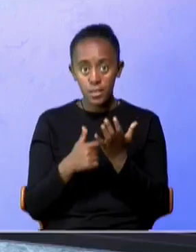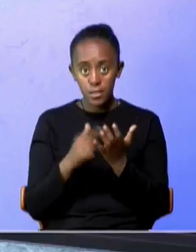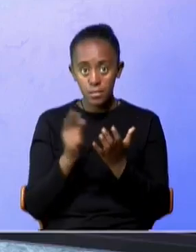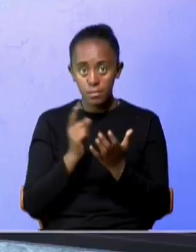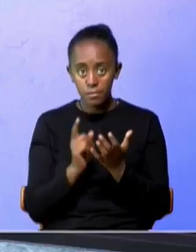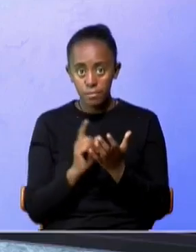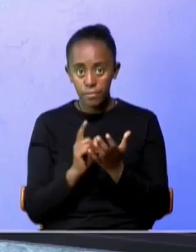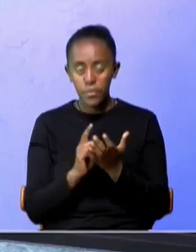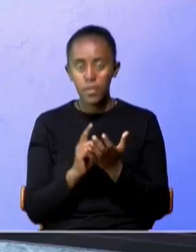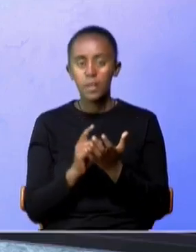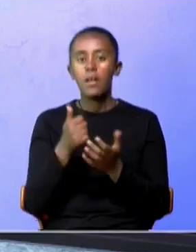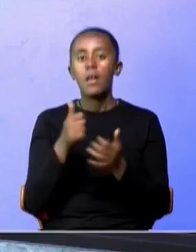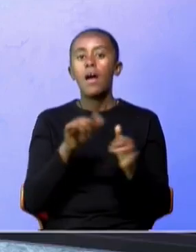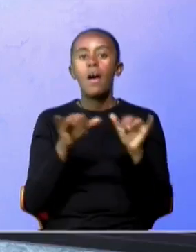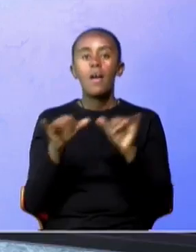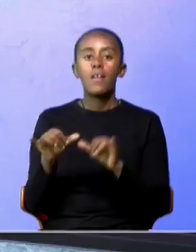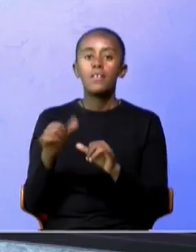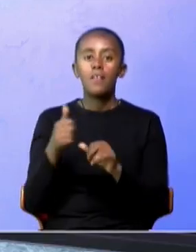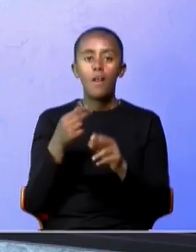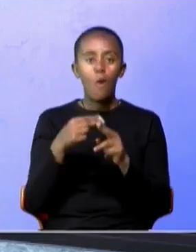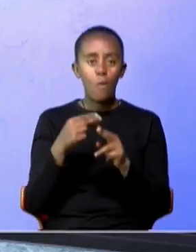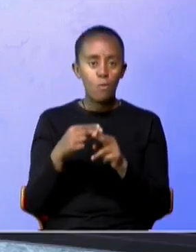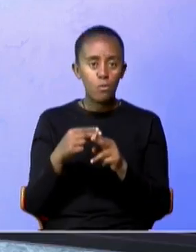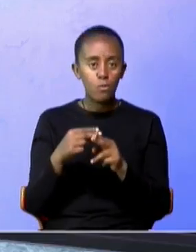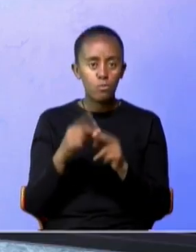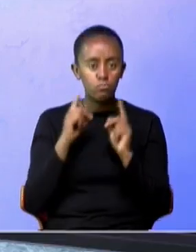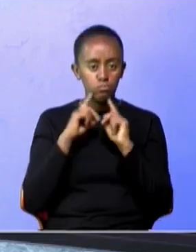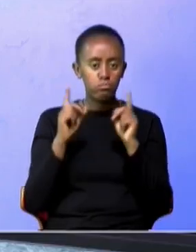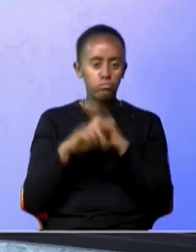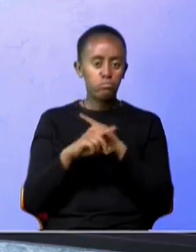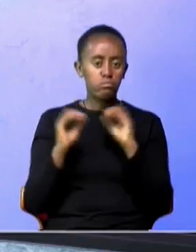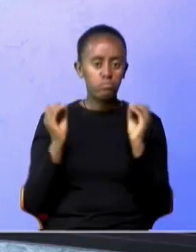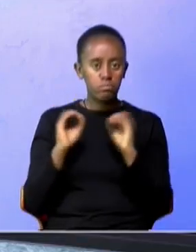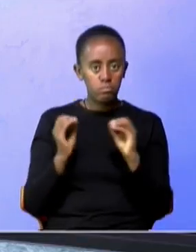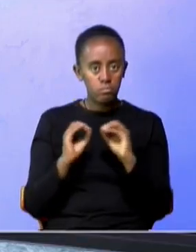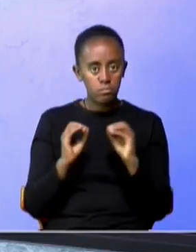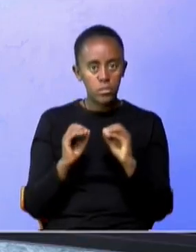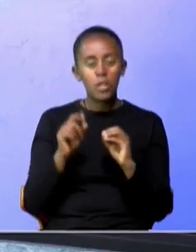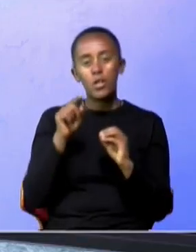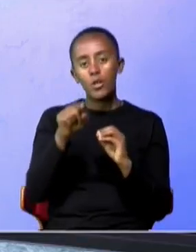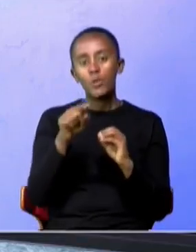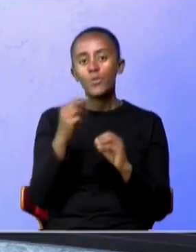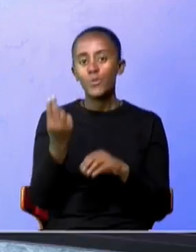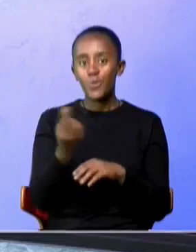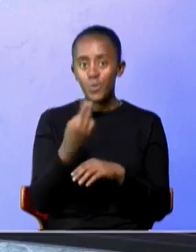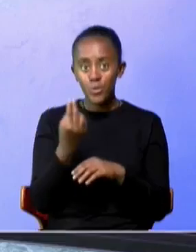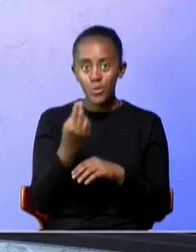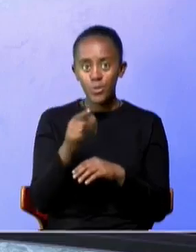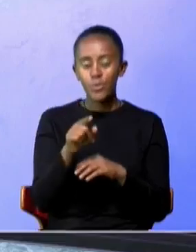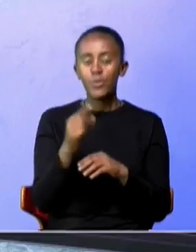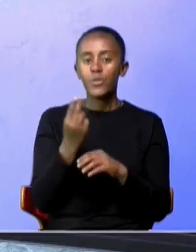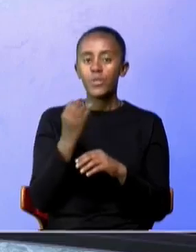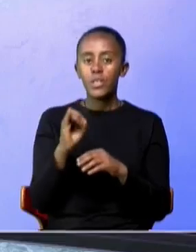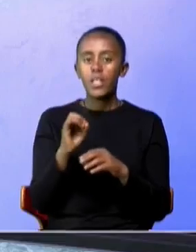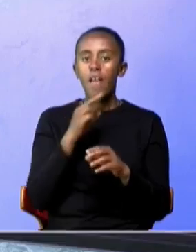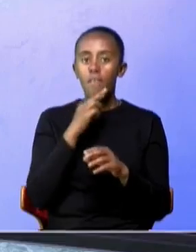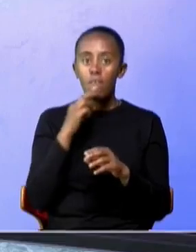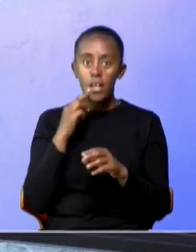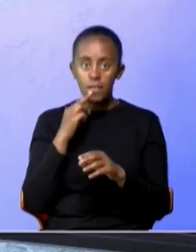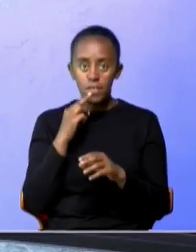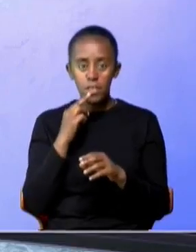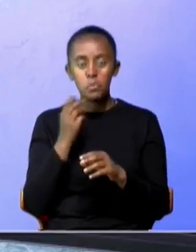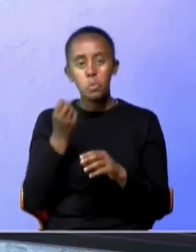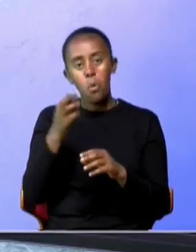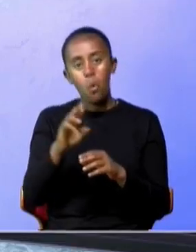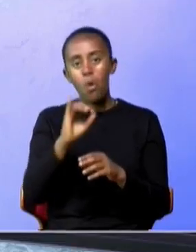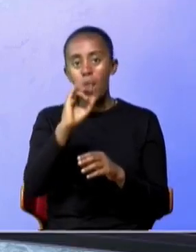what? As a noun. So do not be confused. Usually, when we are using verbs or